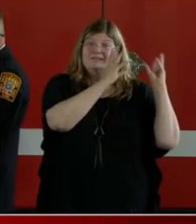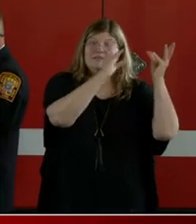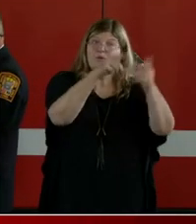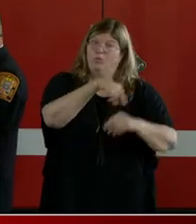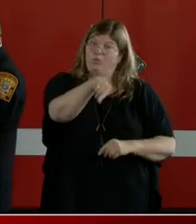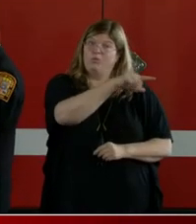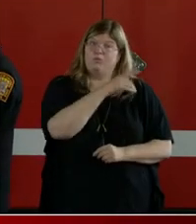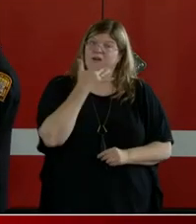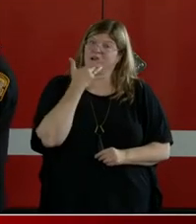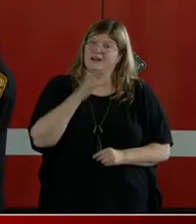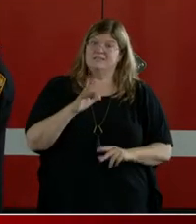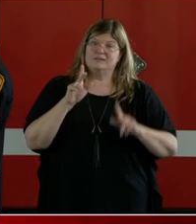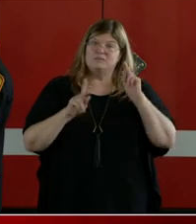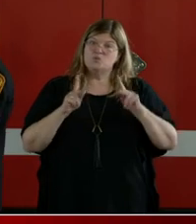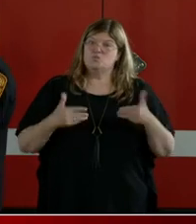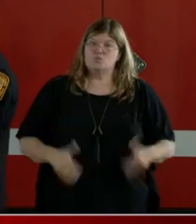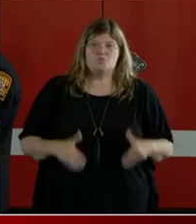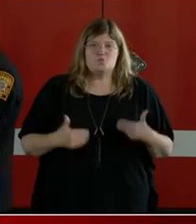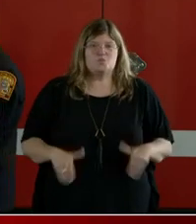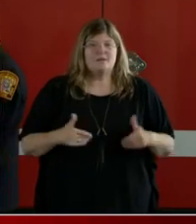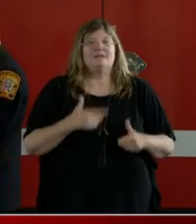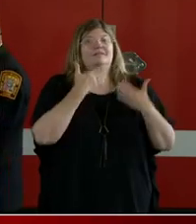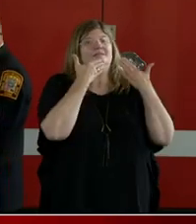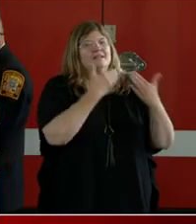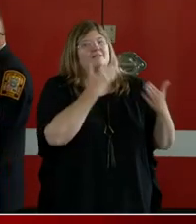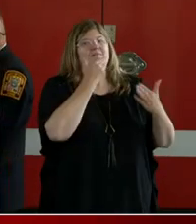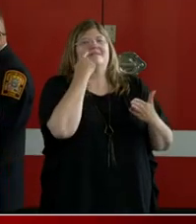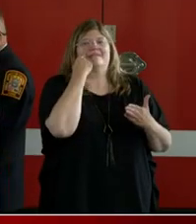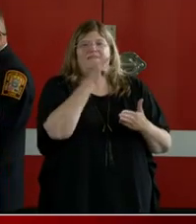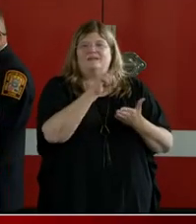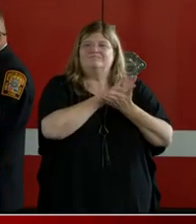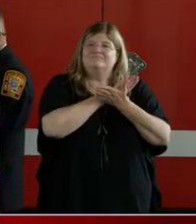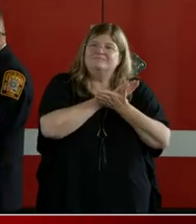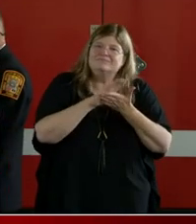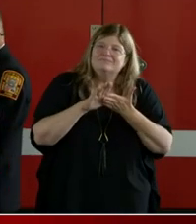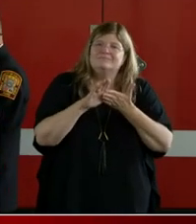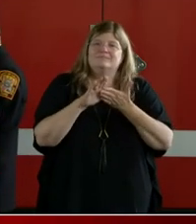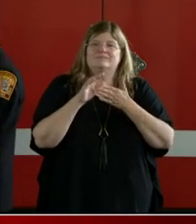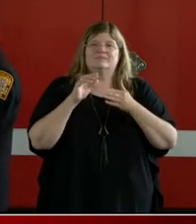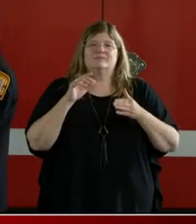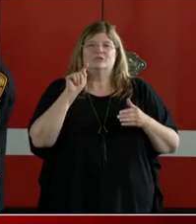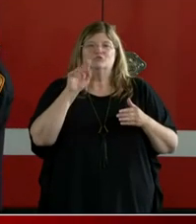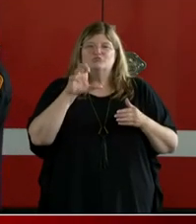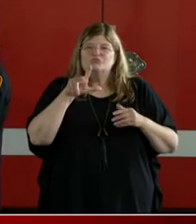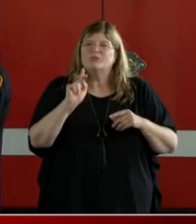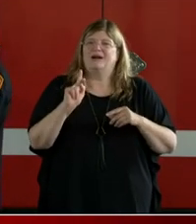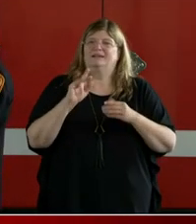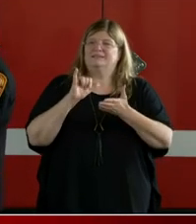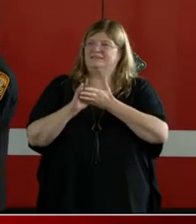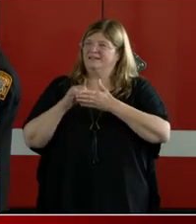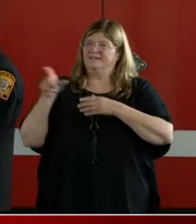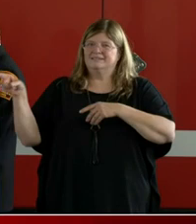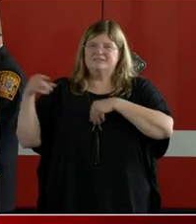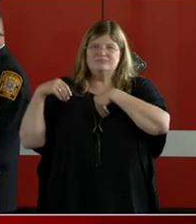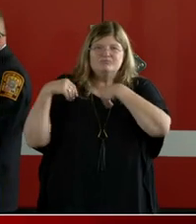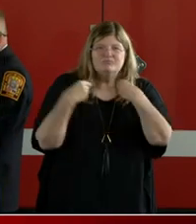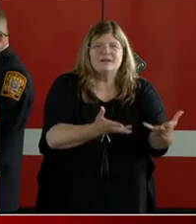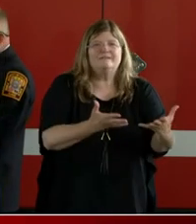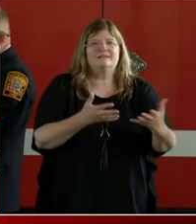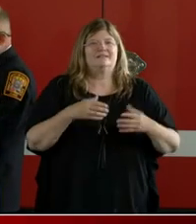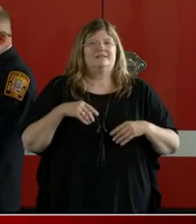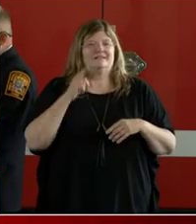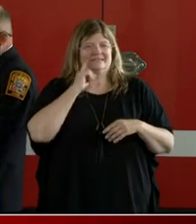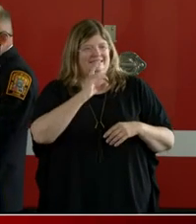forever grateful for the kind treatment you provided to the residents and visitors to the District of Columbia. The